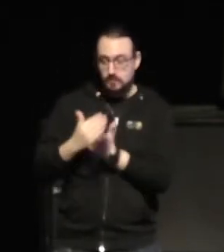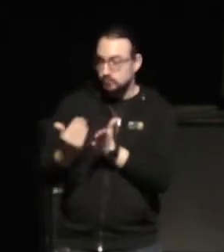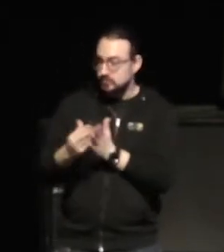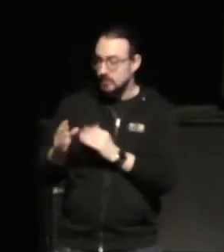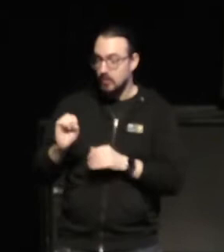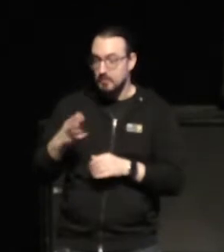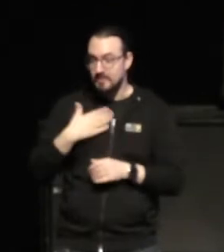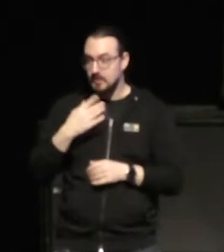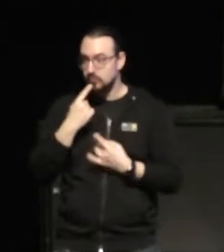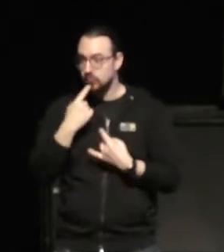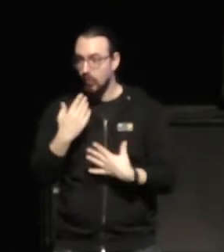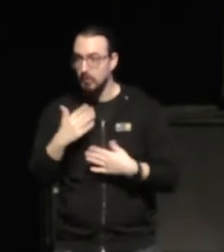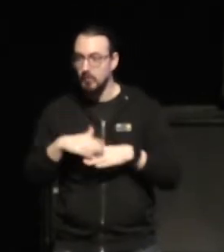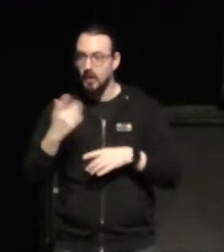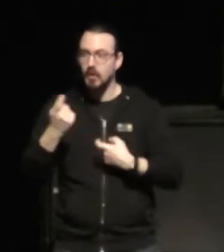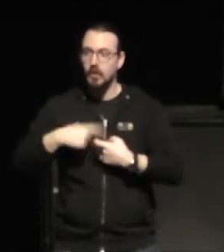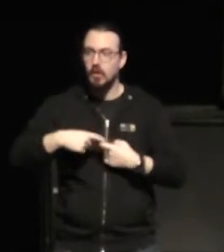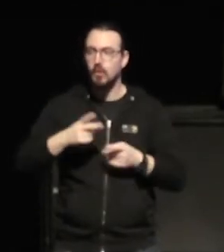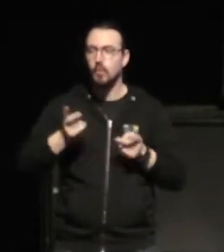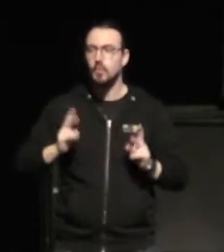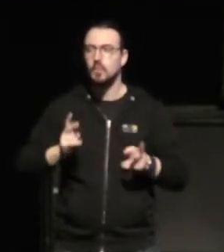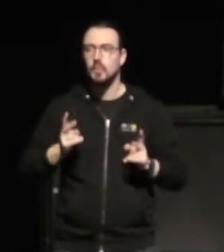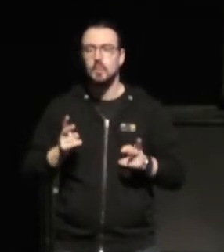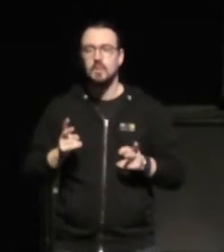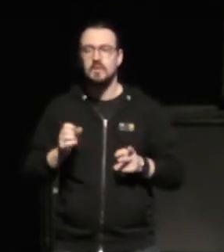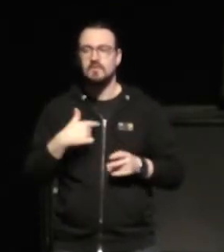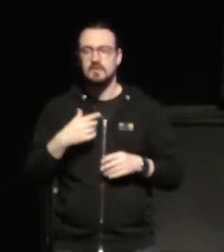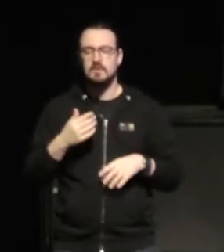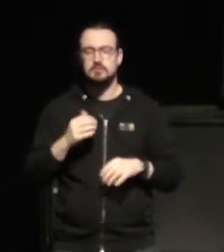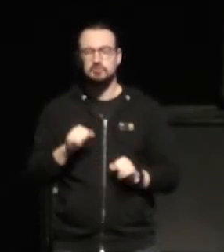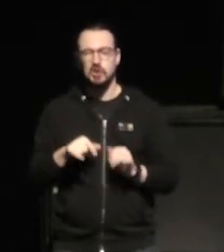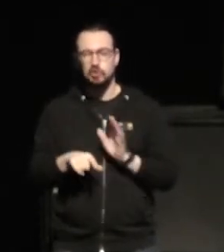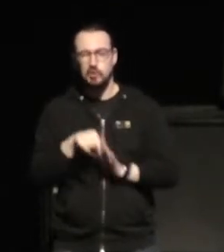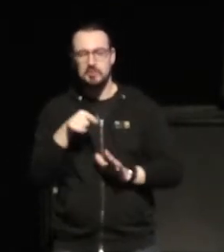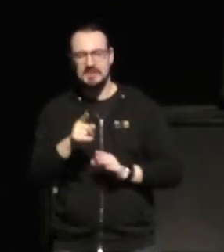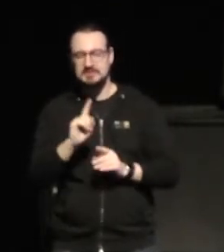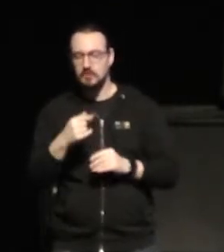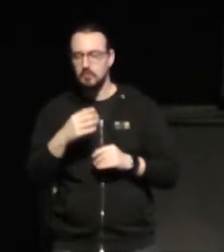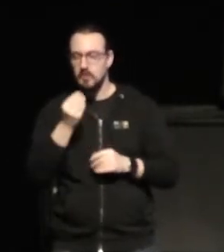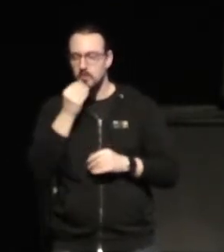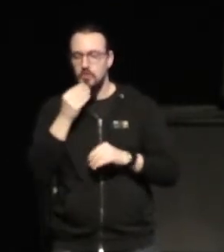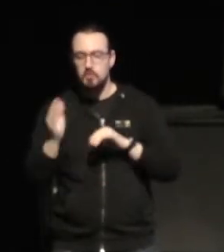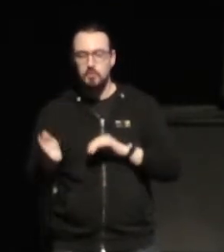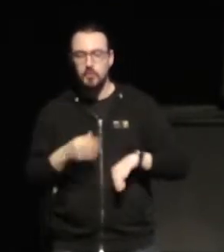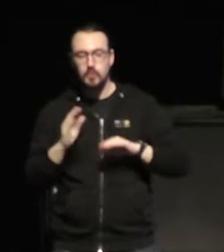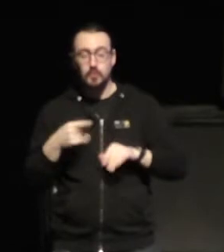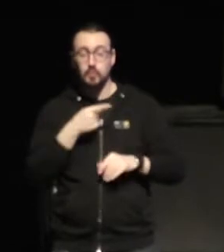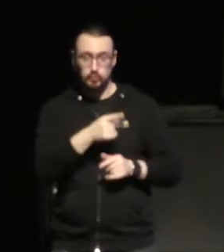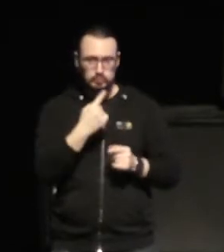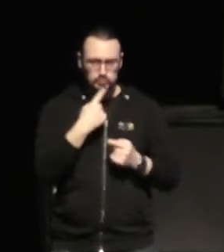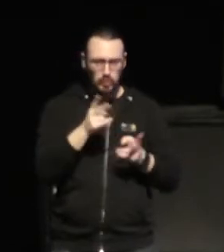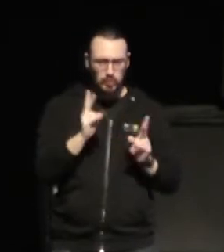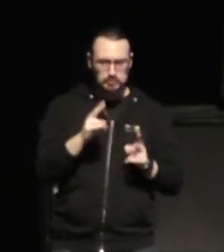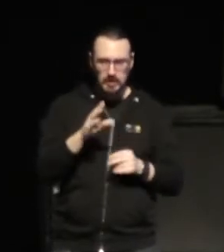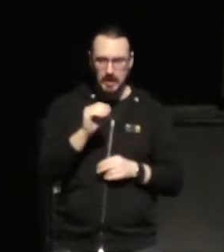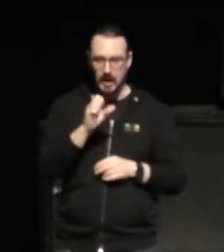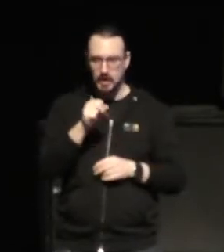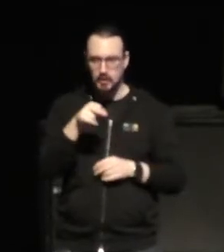say something about also, we will touch upon the food production, and you mentioned now